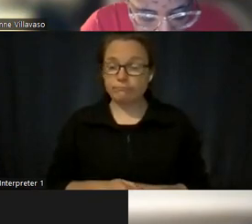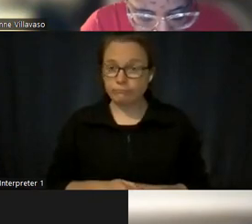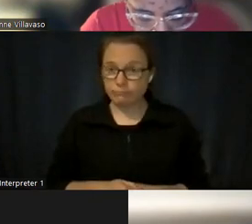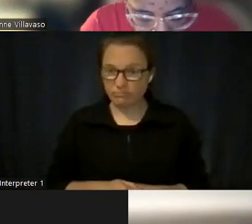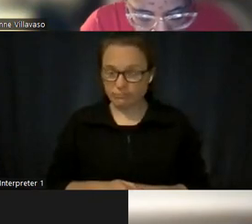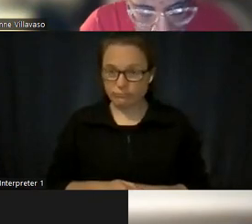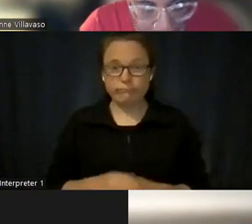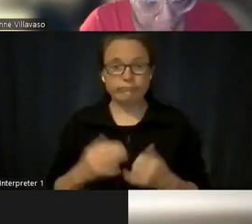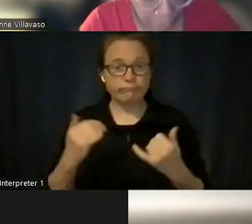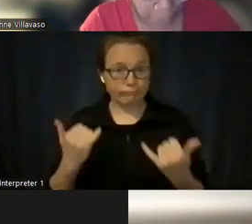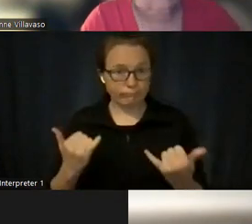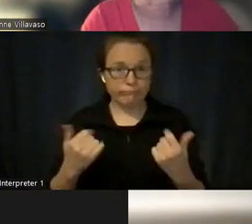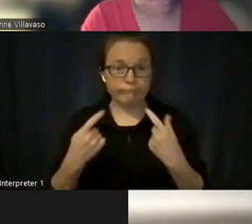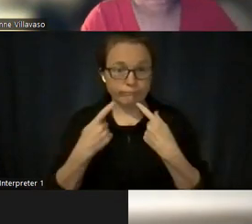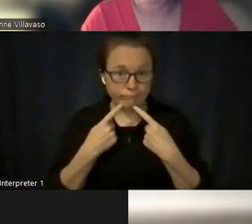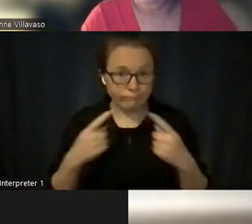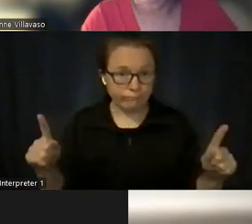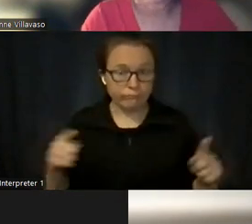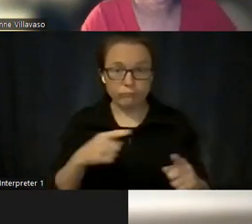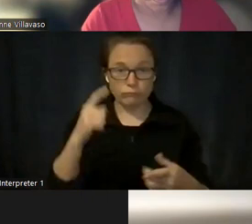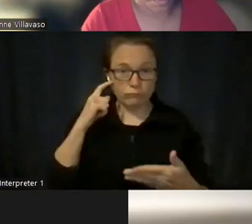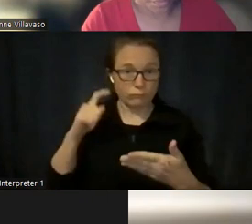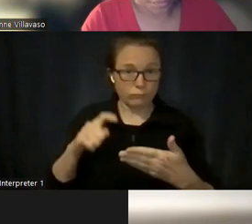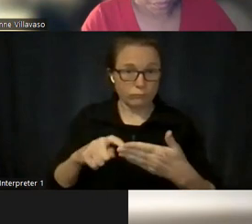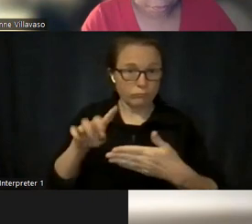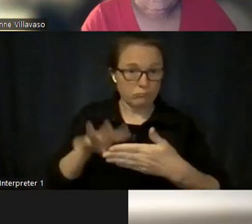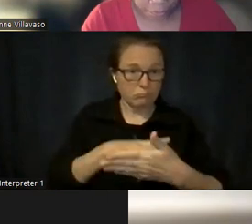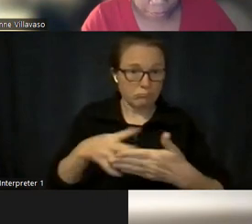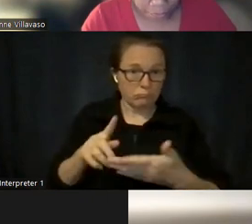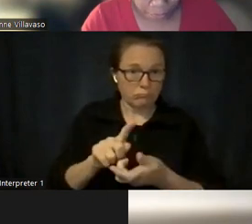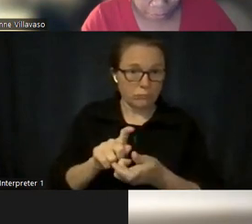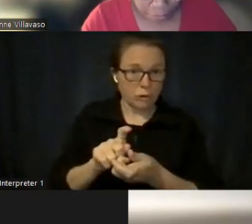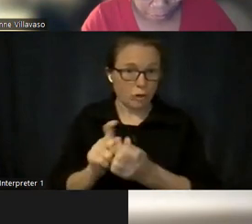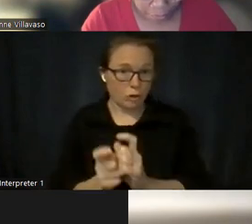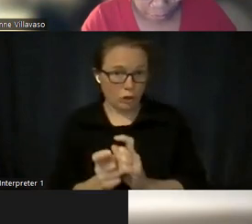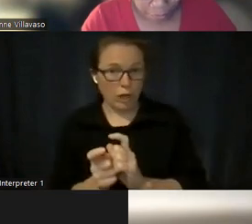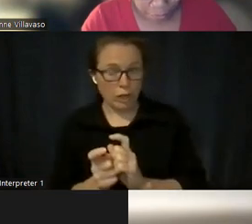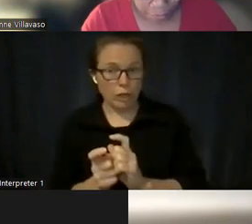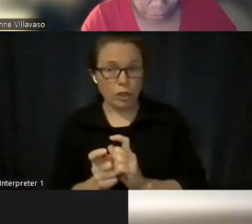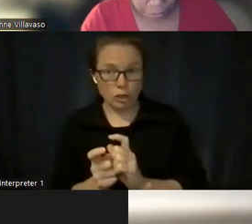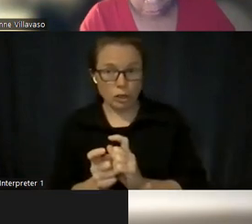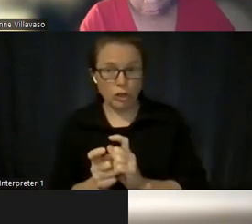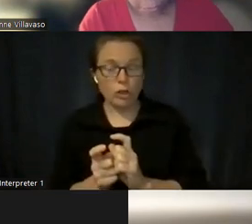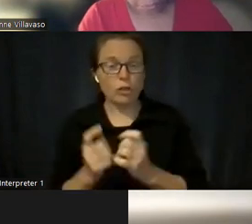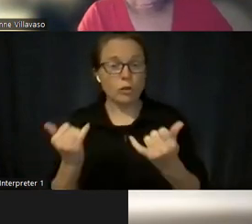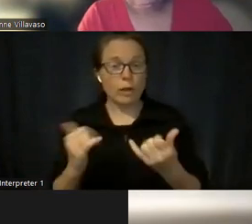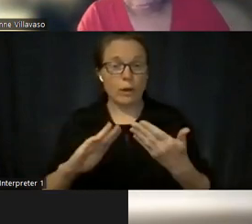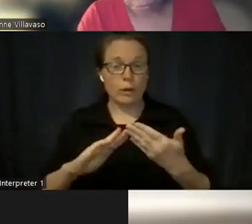definitively state that you may have noticed that the timeline changed the information about it at the beginning. So the city council